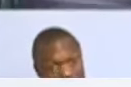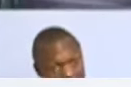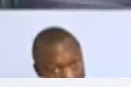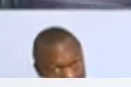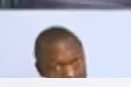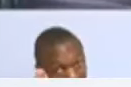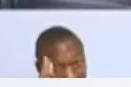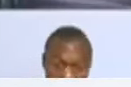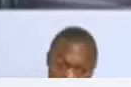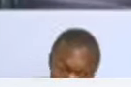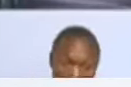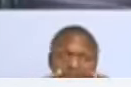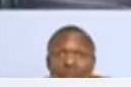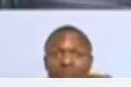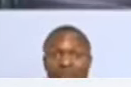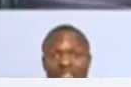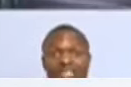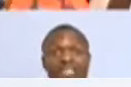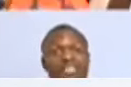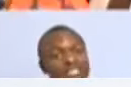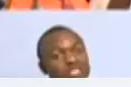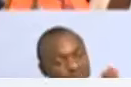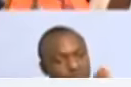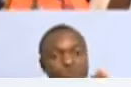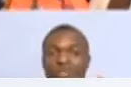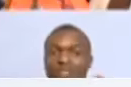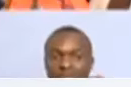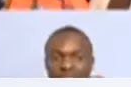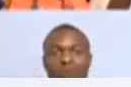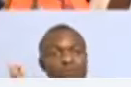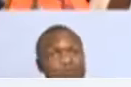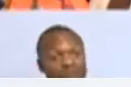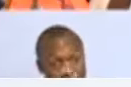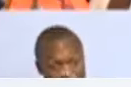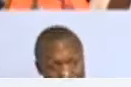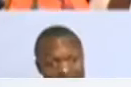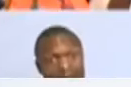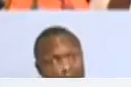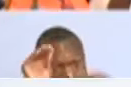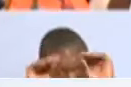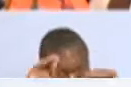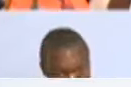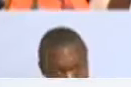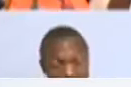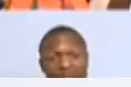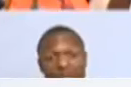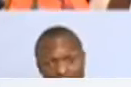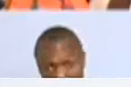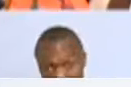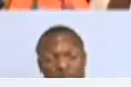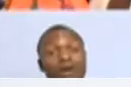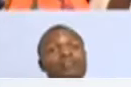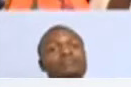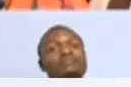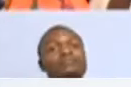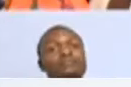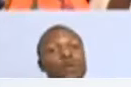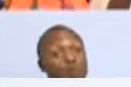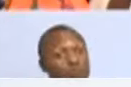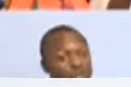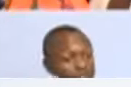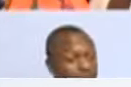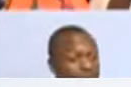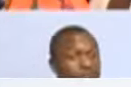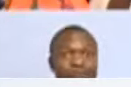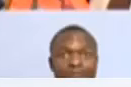deliver results. It's already delivering results. If you look at the restructured relationships we have with countries,